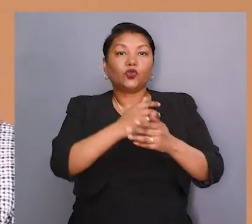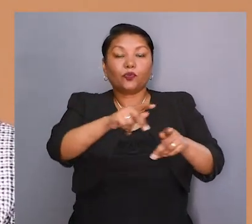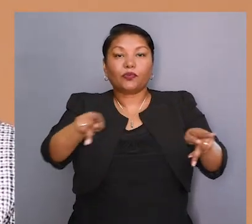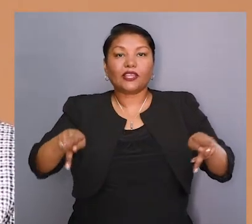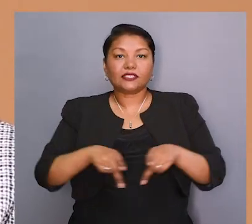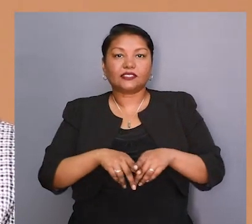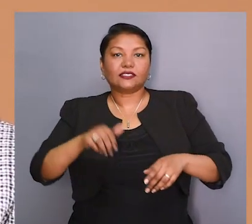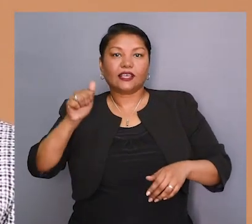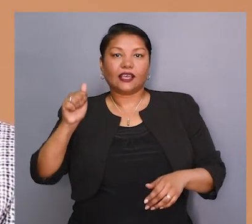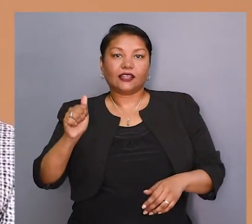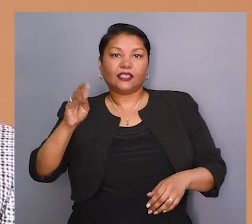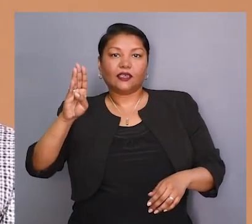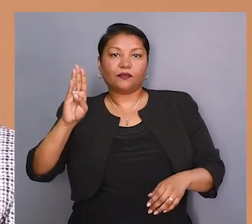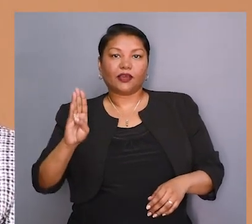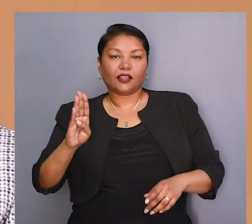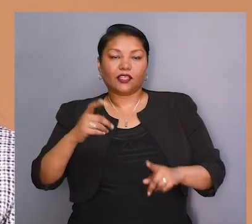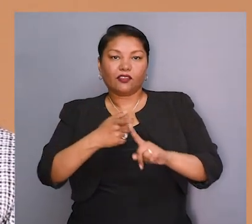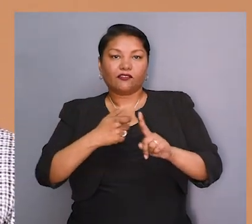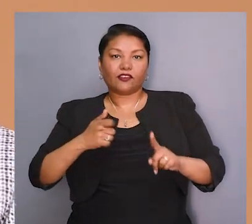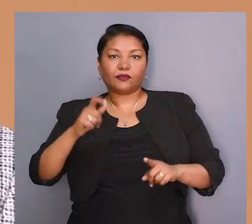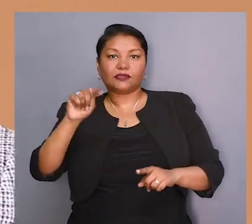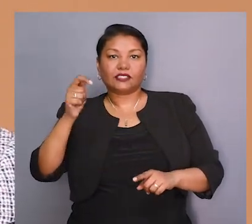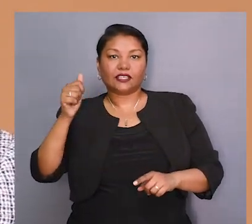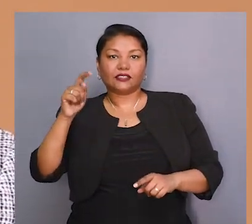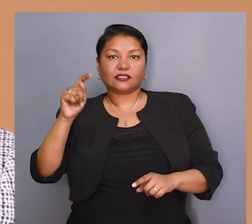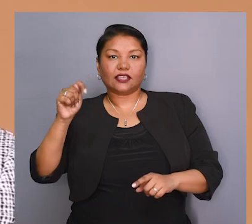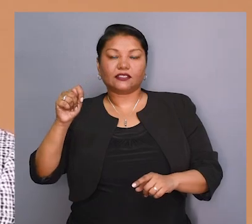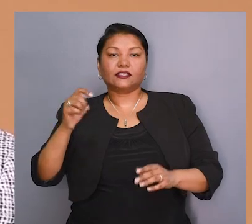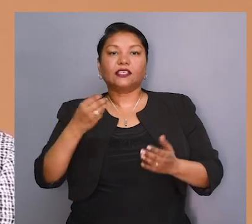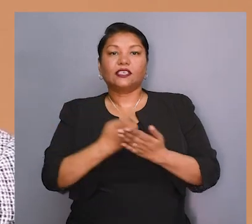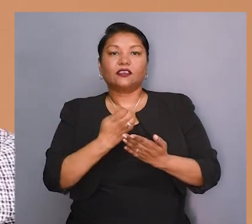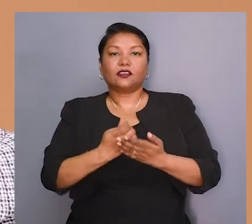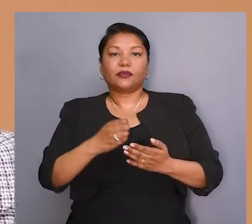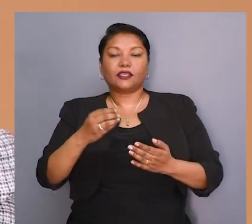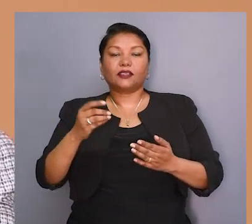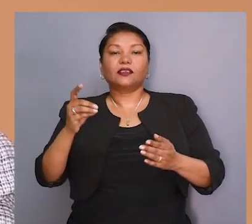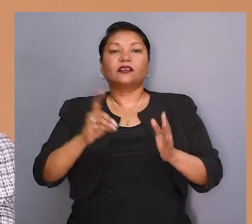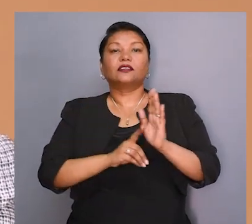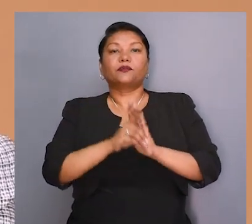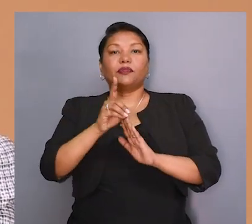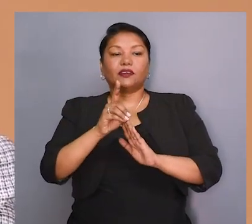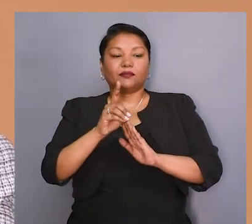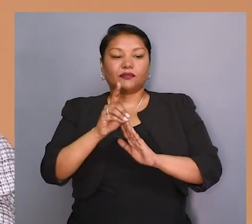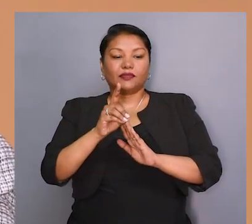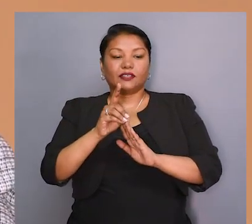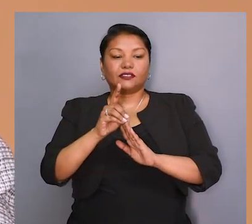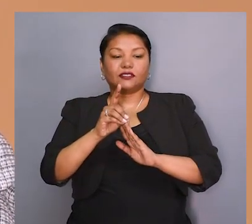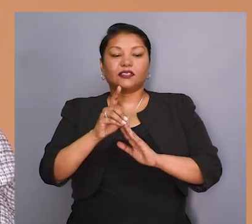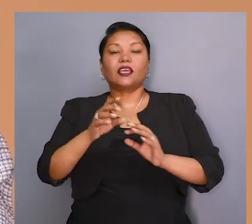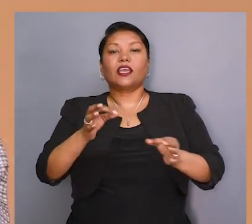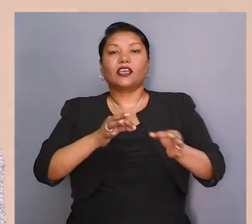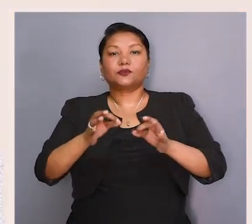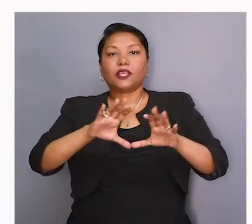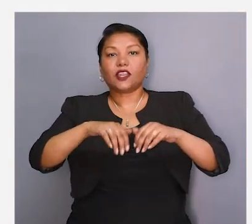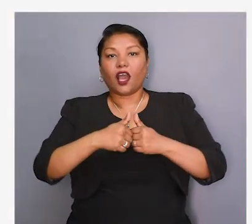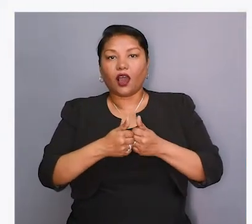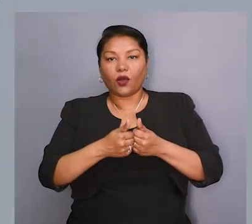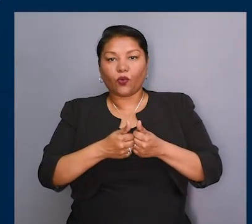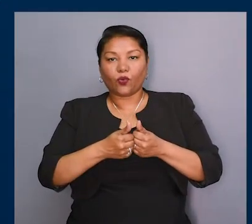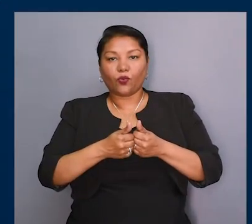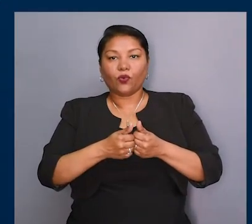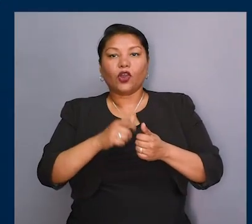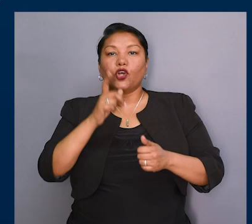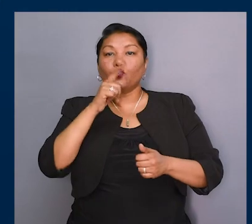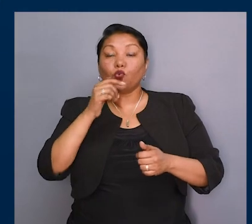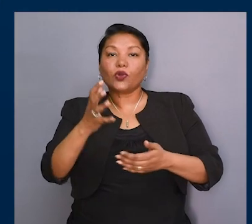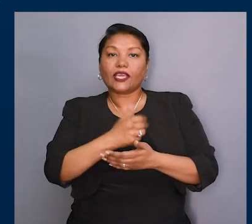Officer Economics of the Telecommunications Authority, explains the eligibility and the process of obtaining the devices. The first criteria